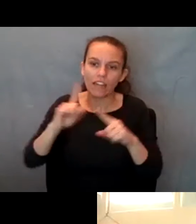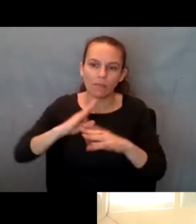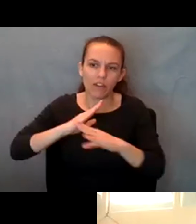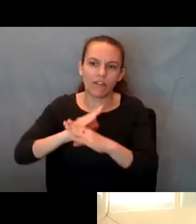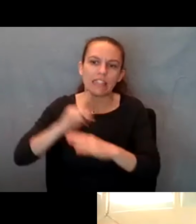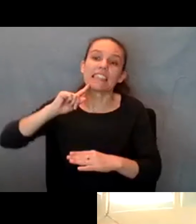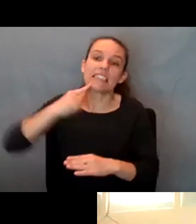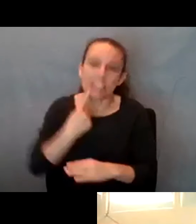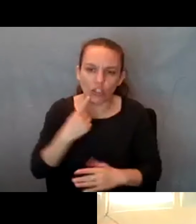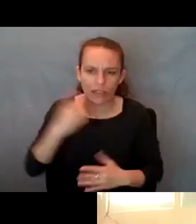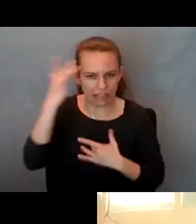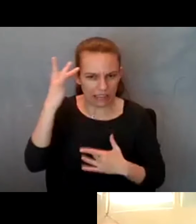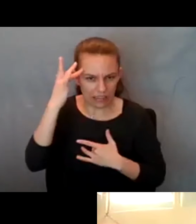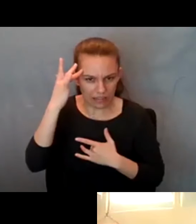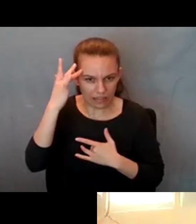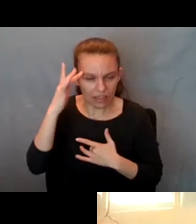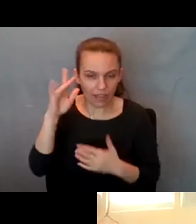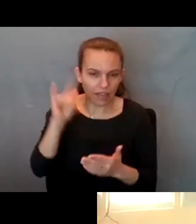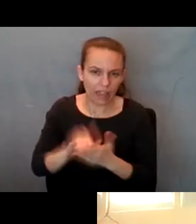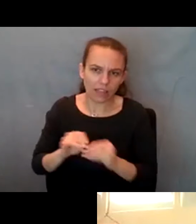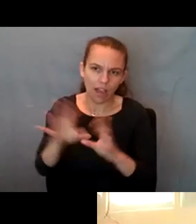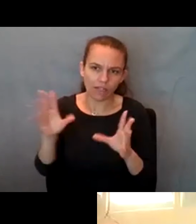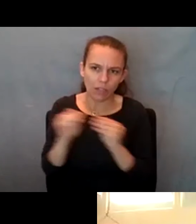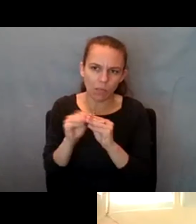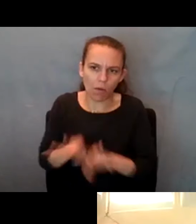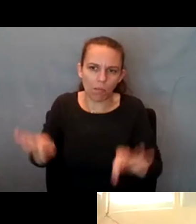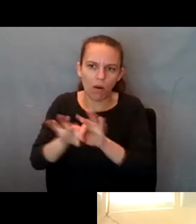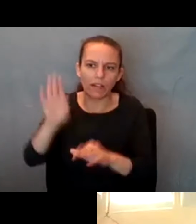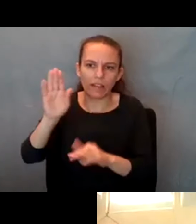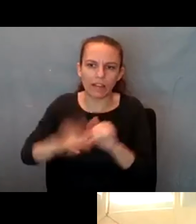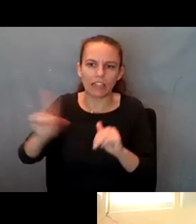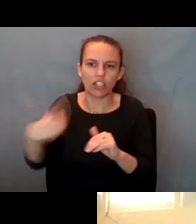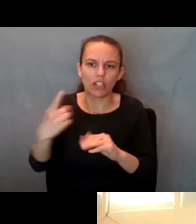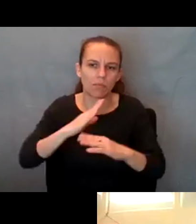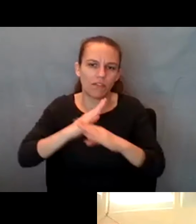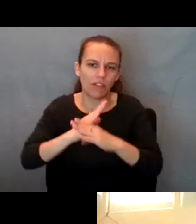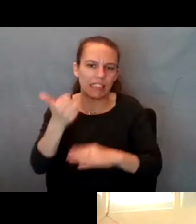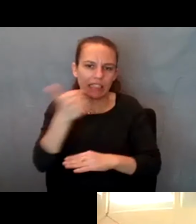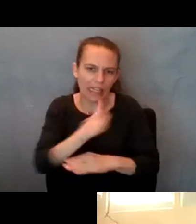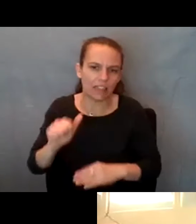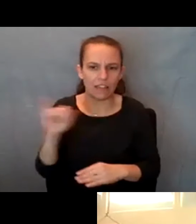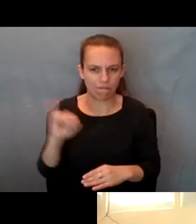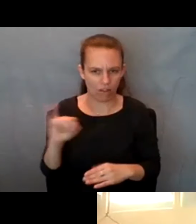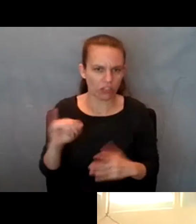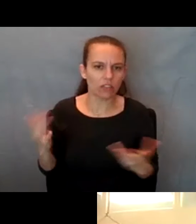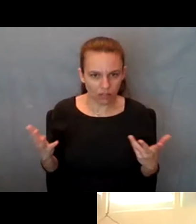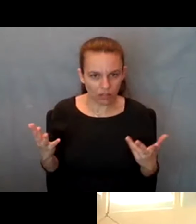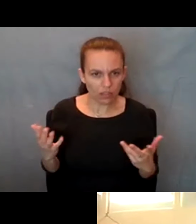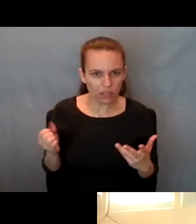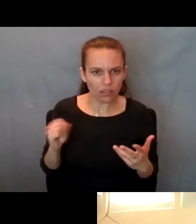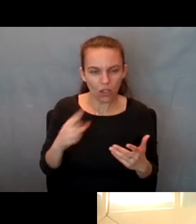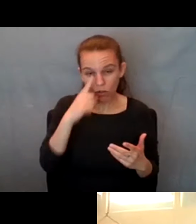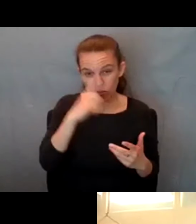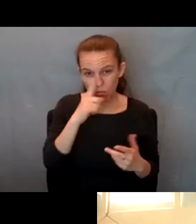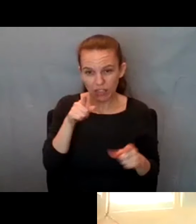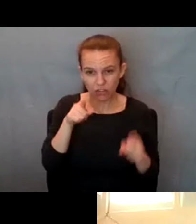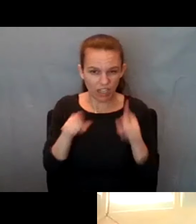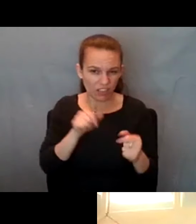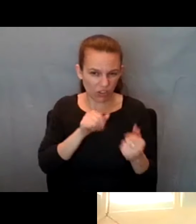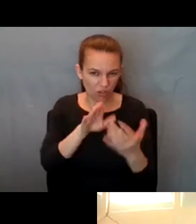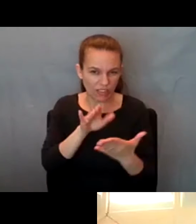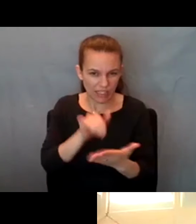is obviously really much more important than just preventing infection. So if you could all just take that question. Soumya, we'll